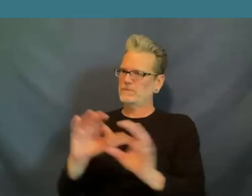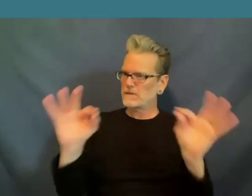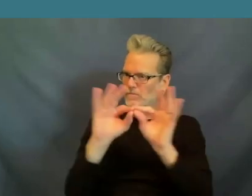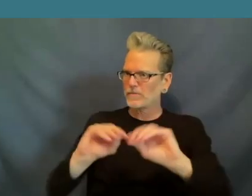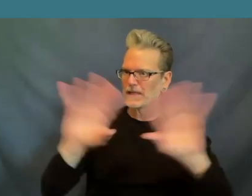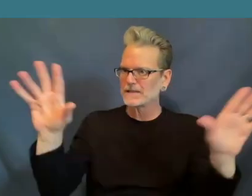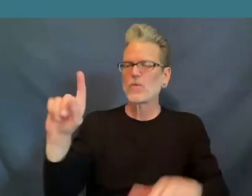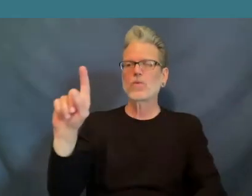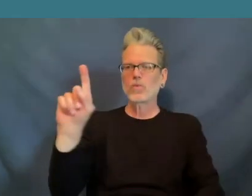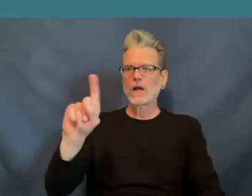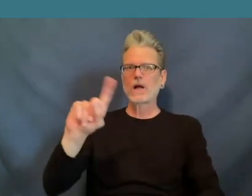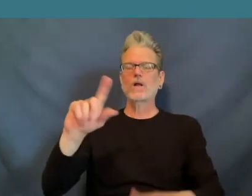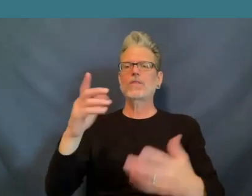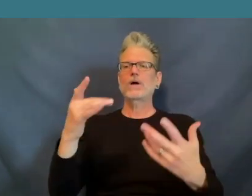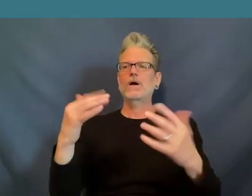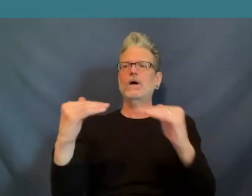match funding is coming from.